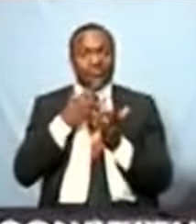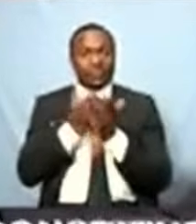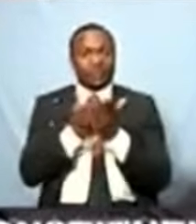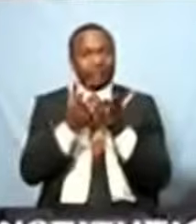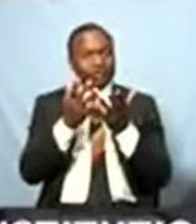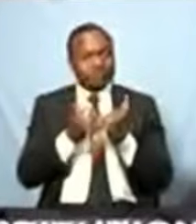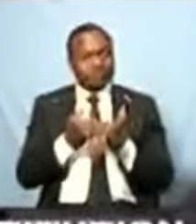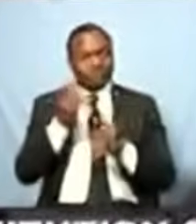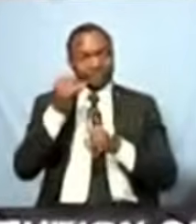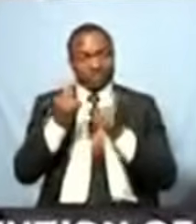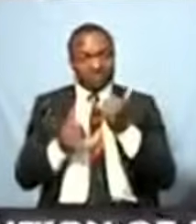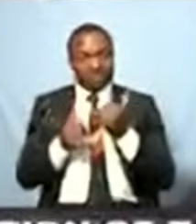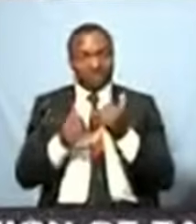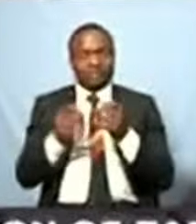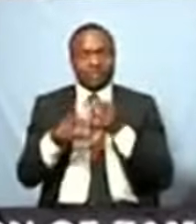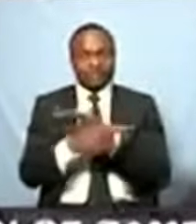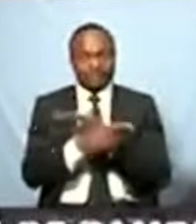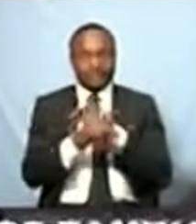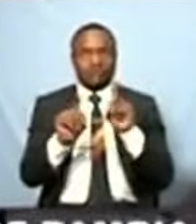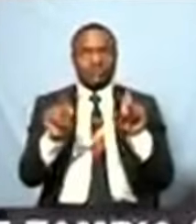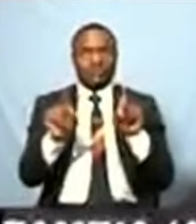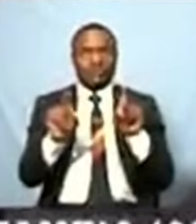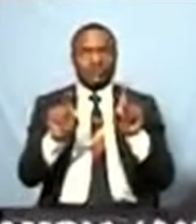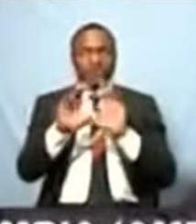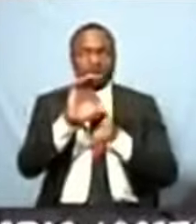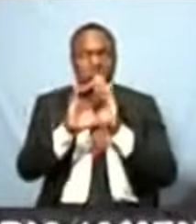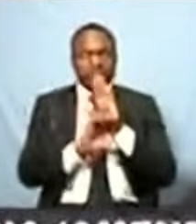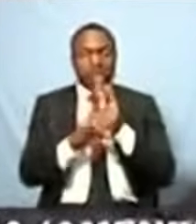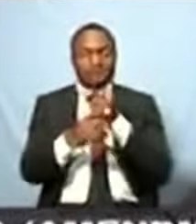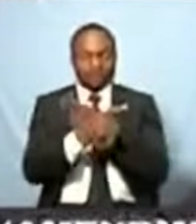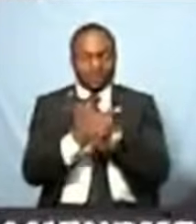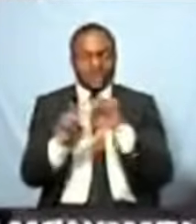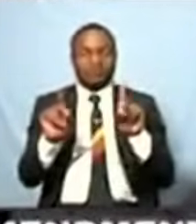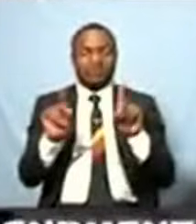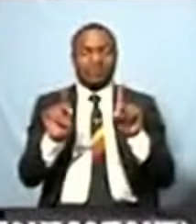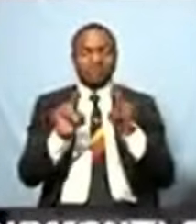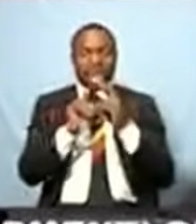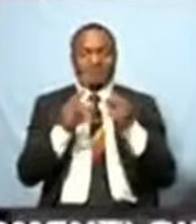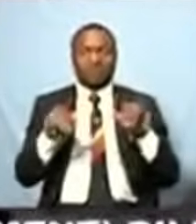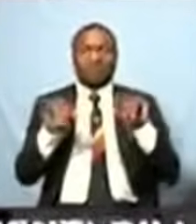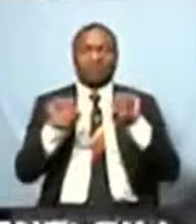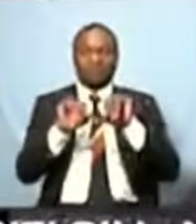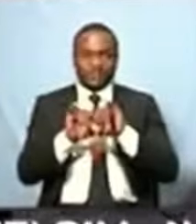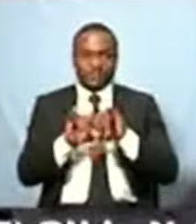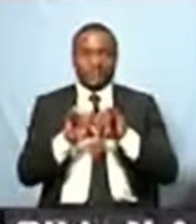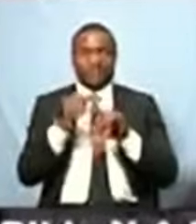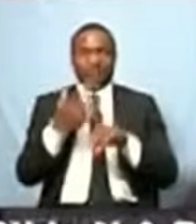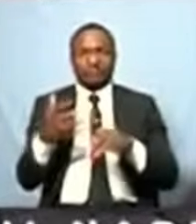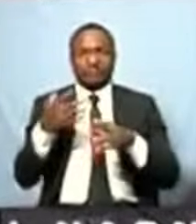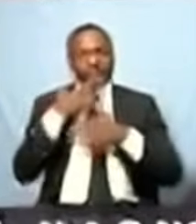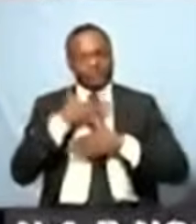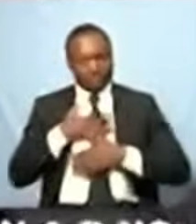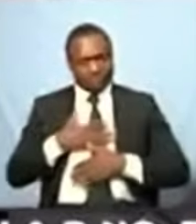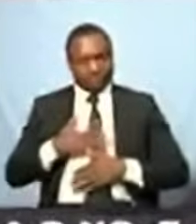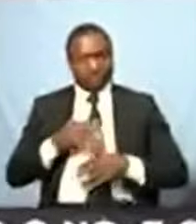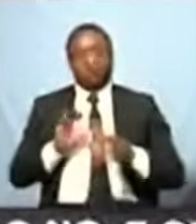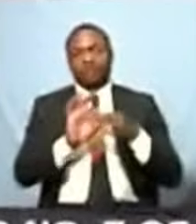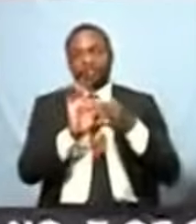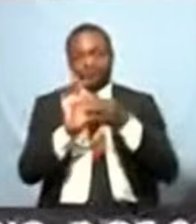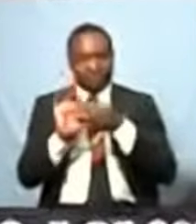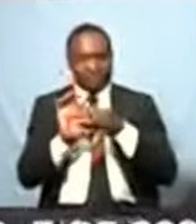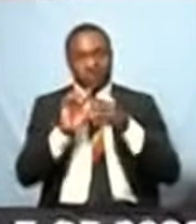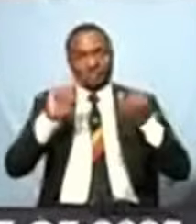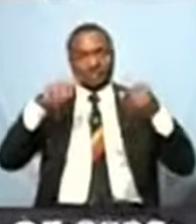wish to end by saying that democracy and constitutional democracy are key pillars of a peaceful, united,